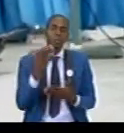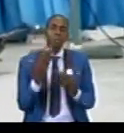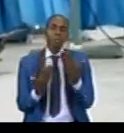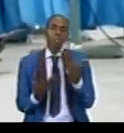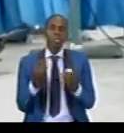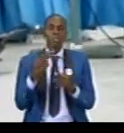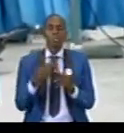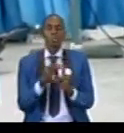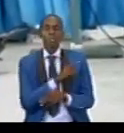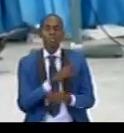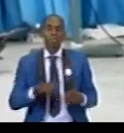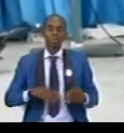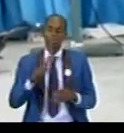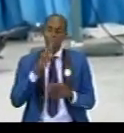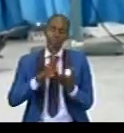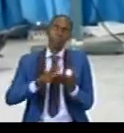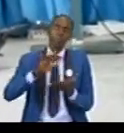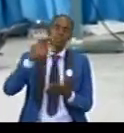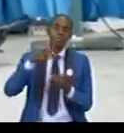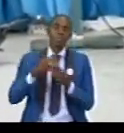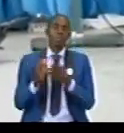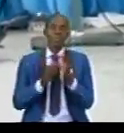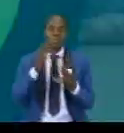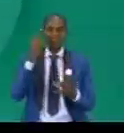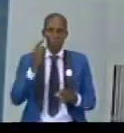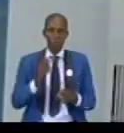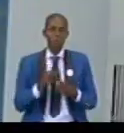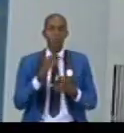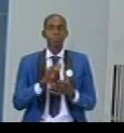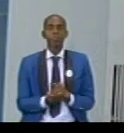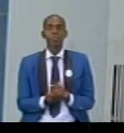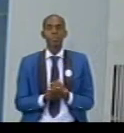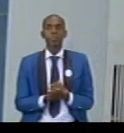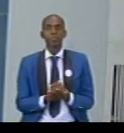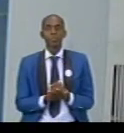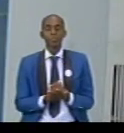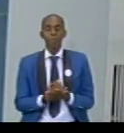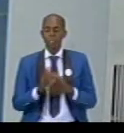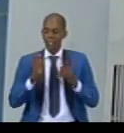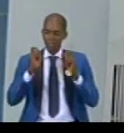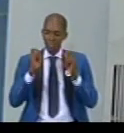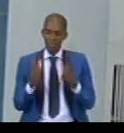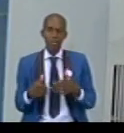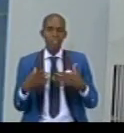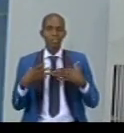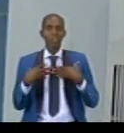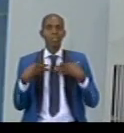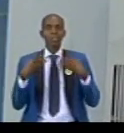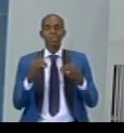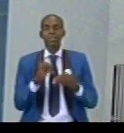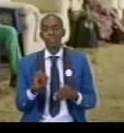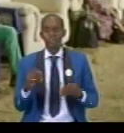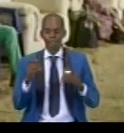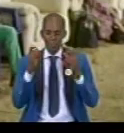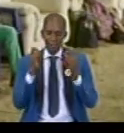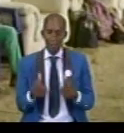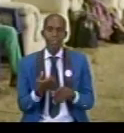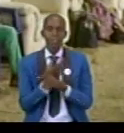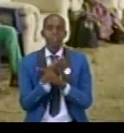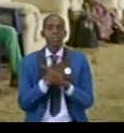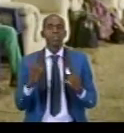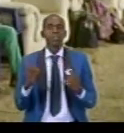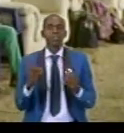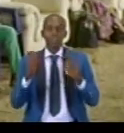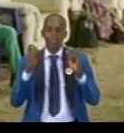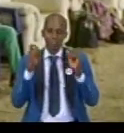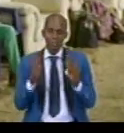be glorified in Jesus' name. Amen. Instant healing, instant deliverance, instant